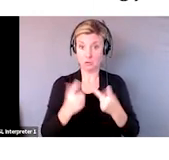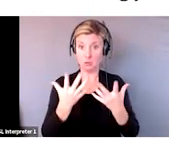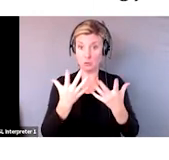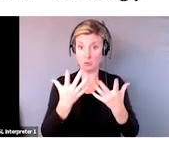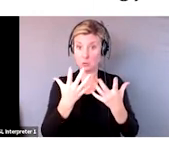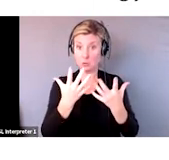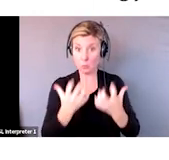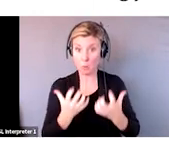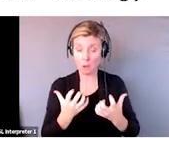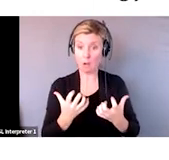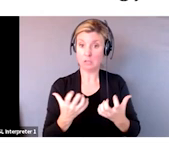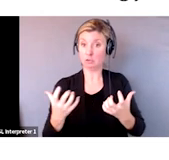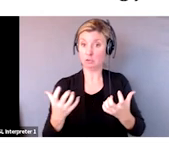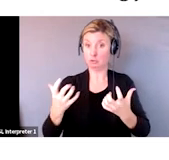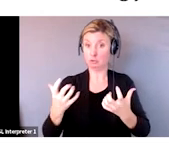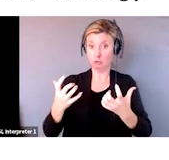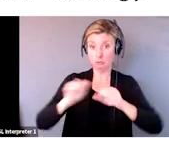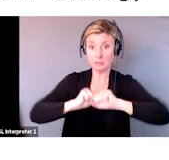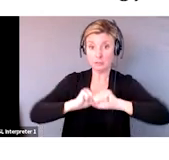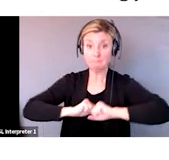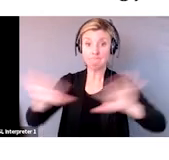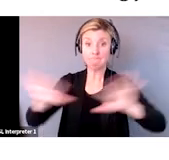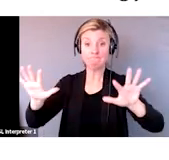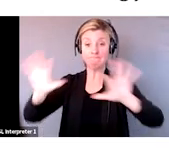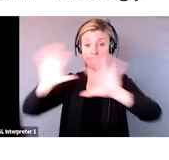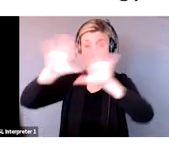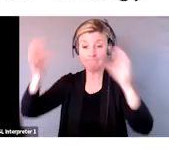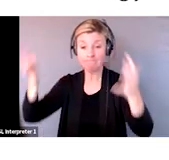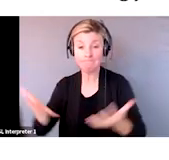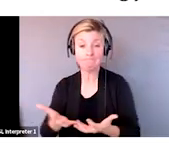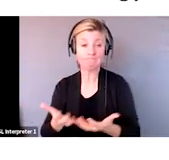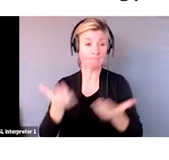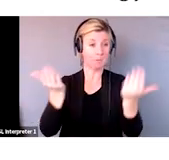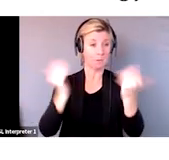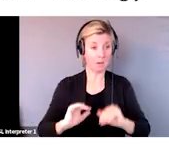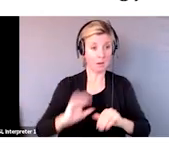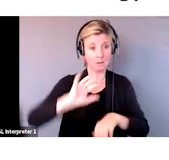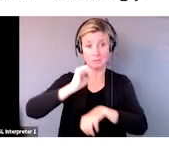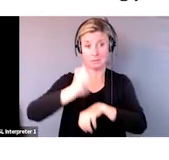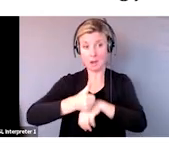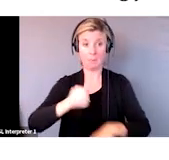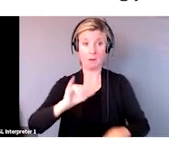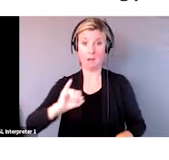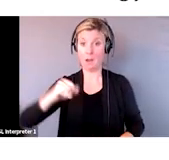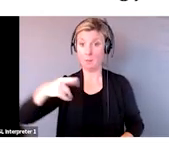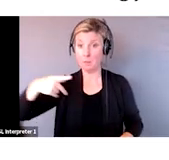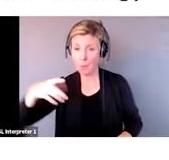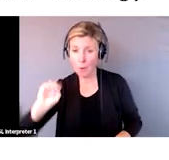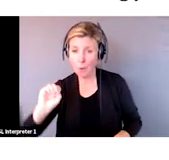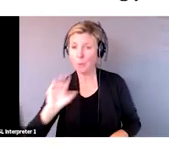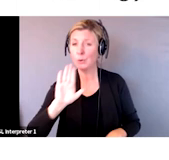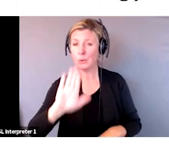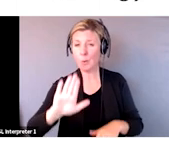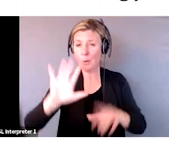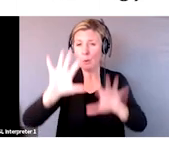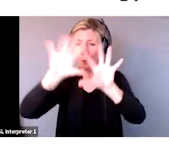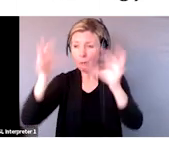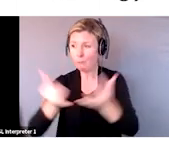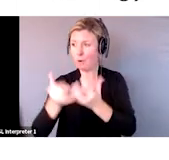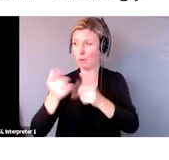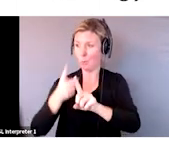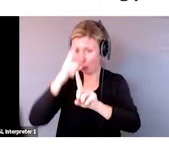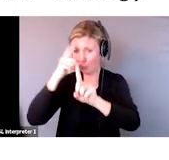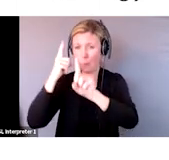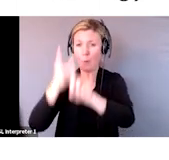to IPO? What is it that you're trying to achieve, and what needs to happen with your IP strategy in order to achieve that?